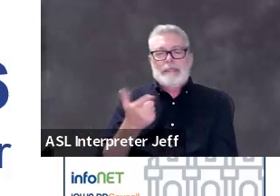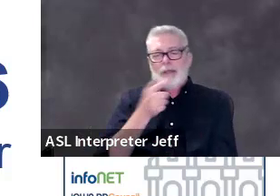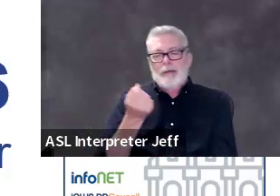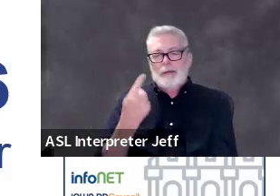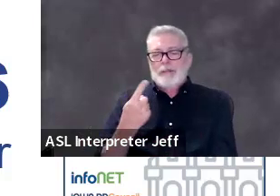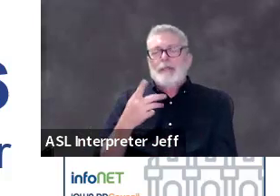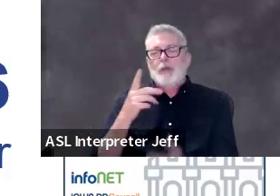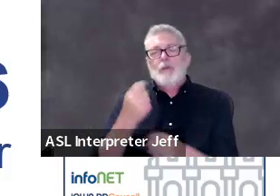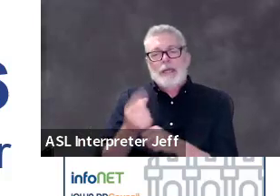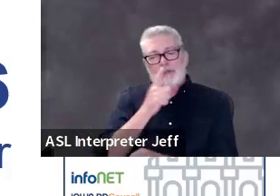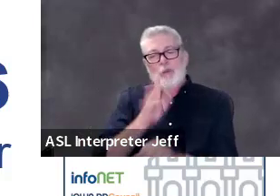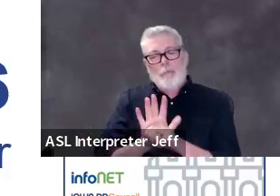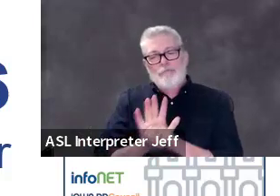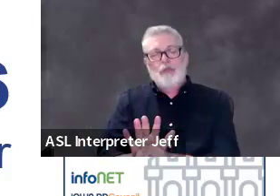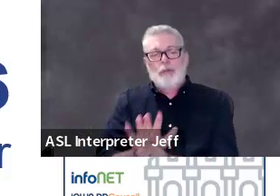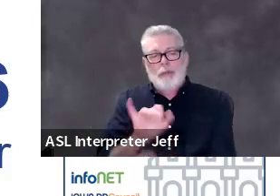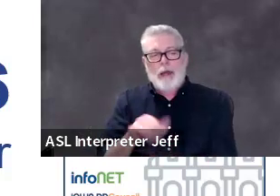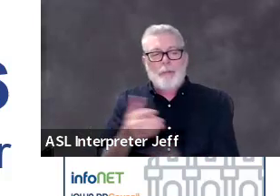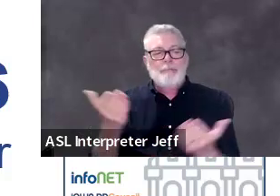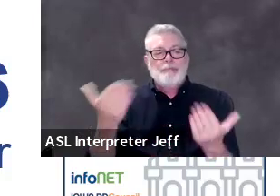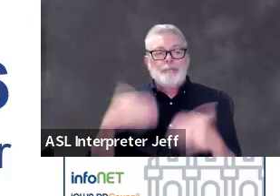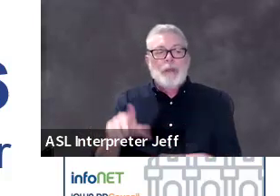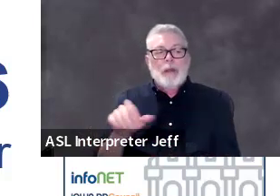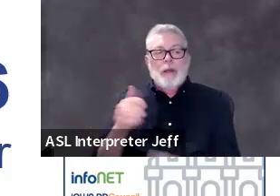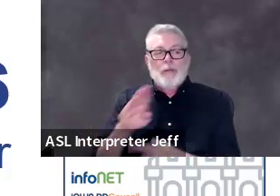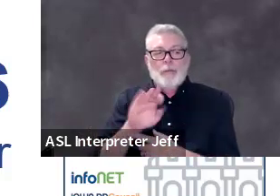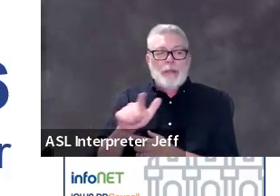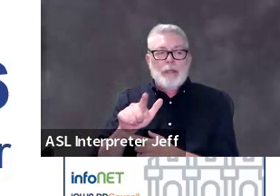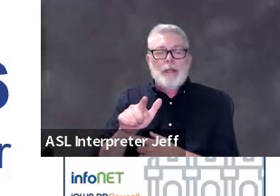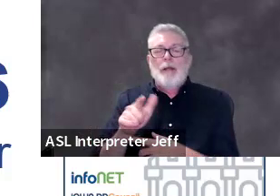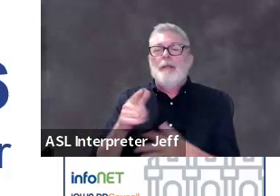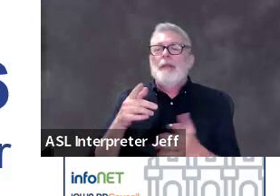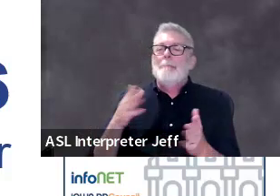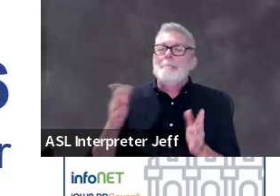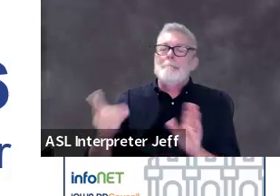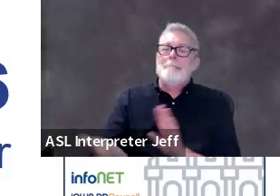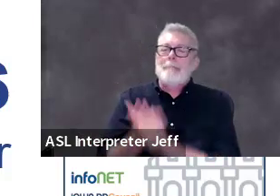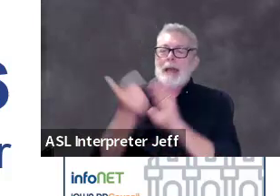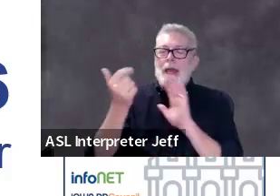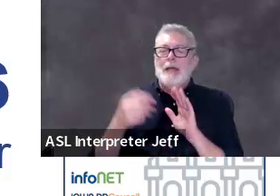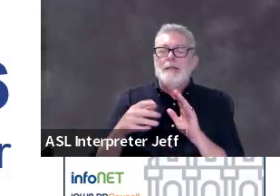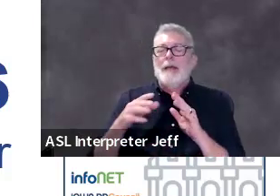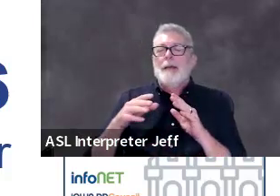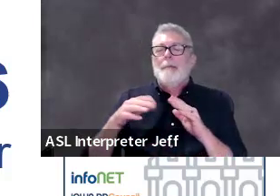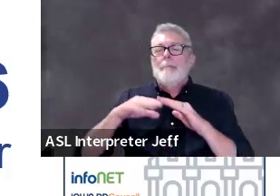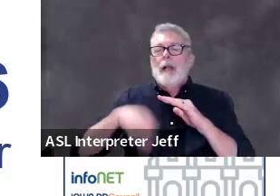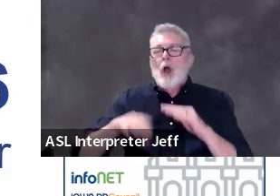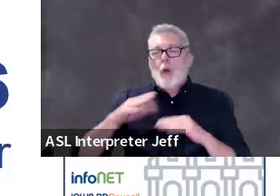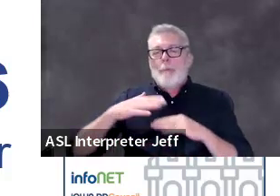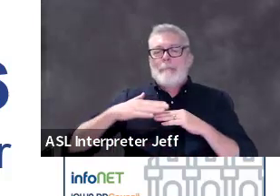push next year. There was a bill that banned sub-minimum wage for persons with disabilities.